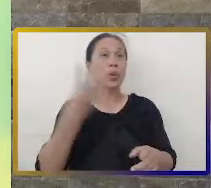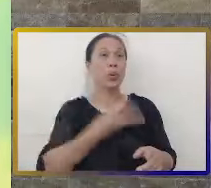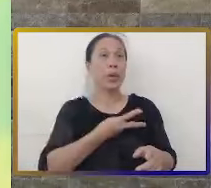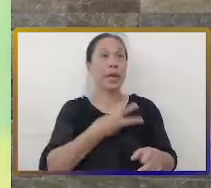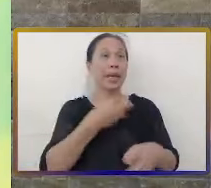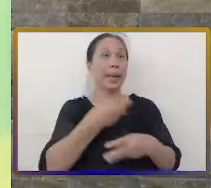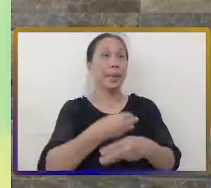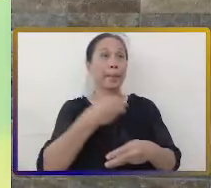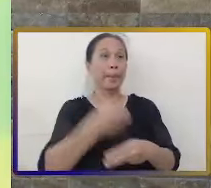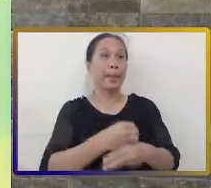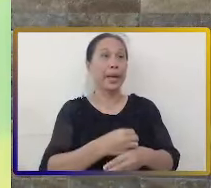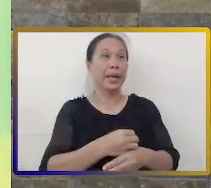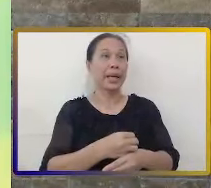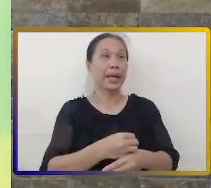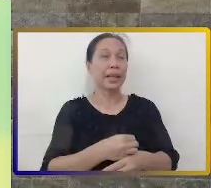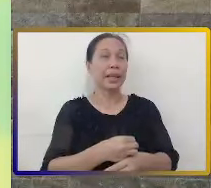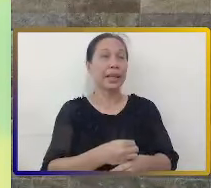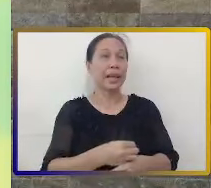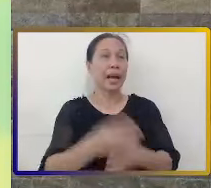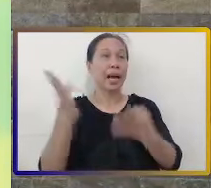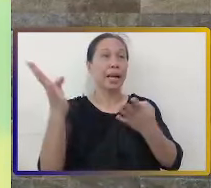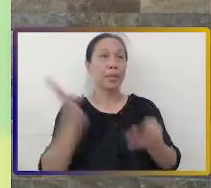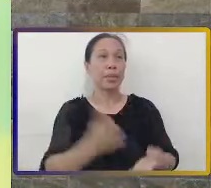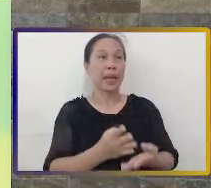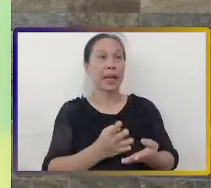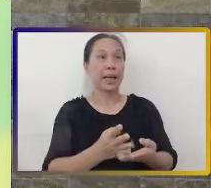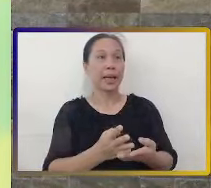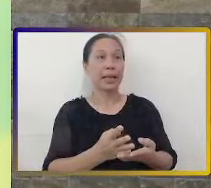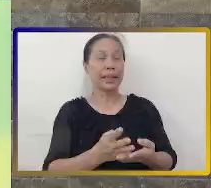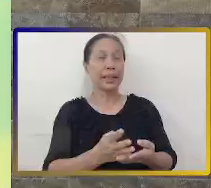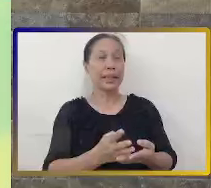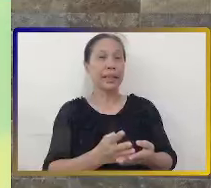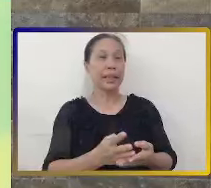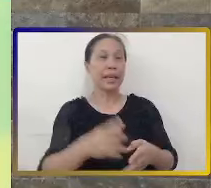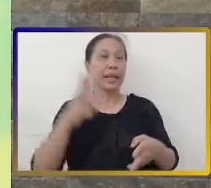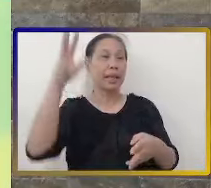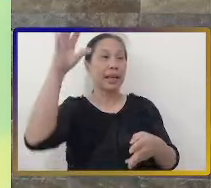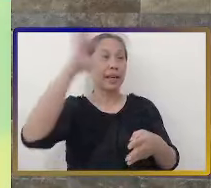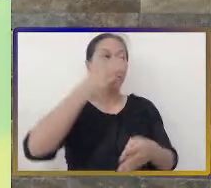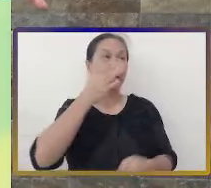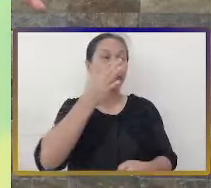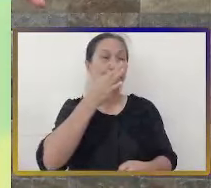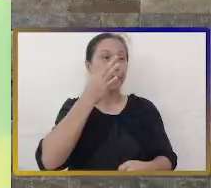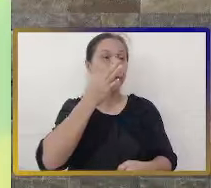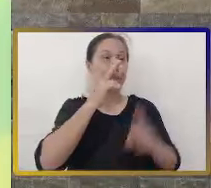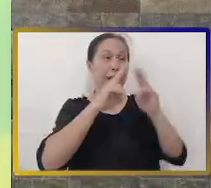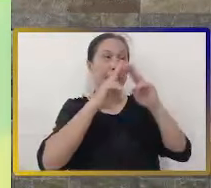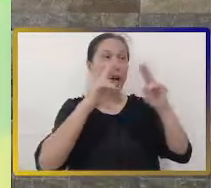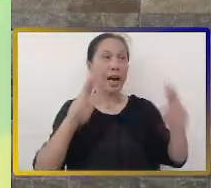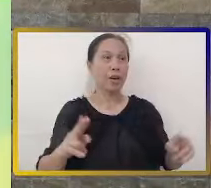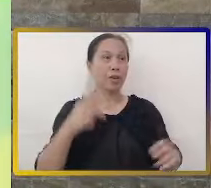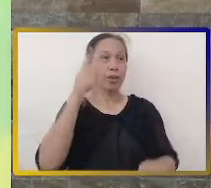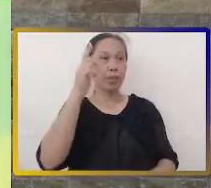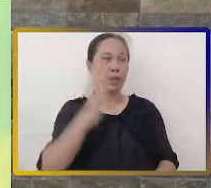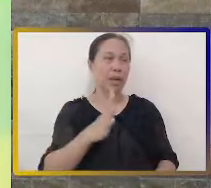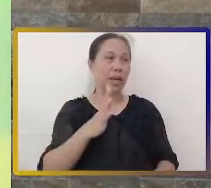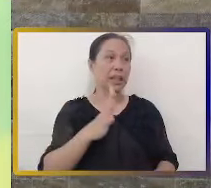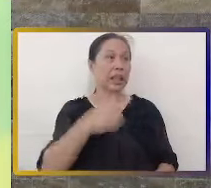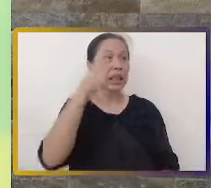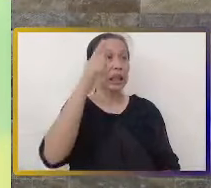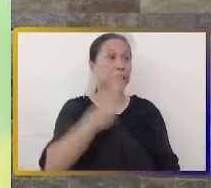temple as we bring habang dinadala po natin yung meat in the in the house of God then